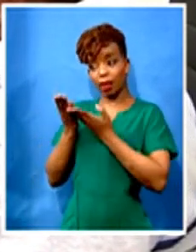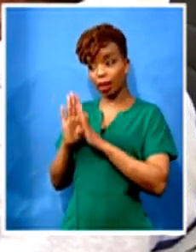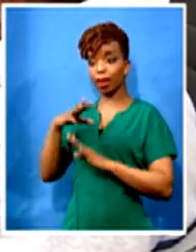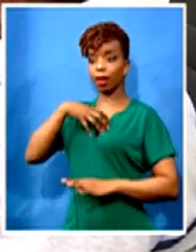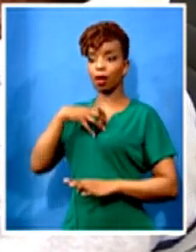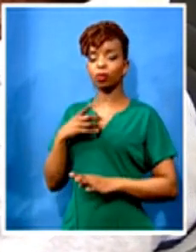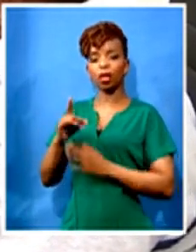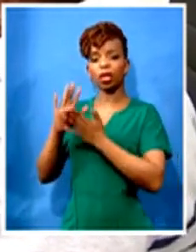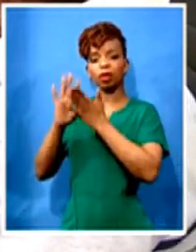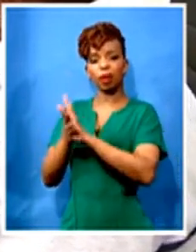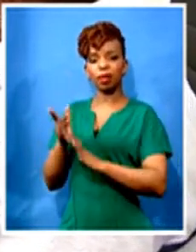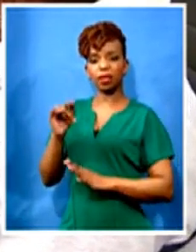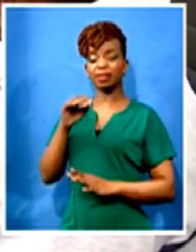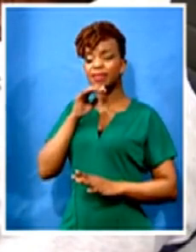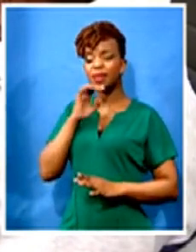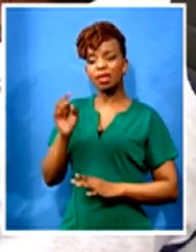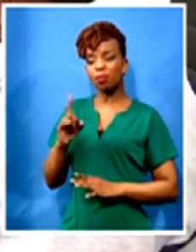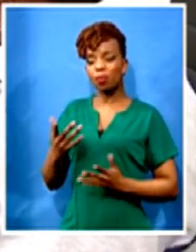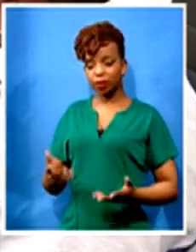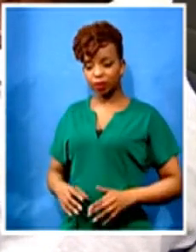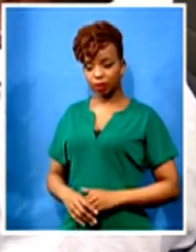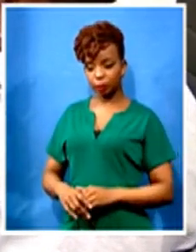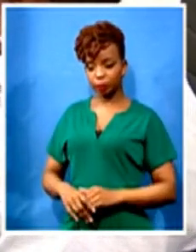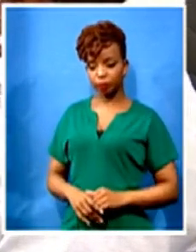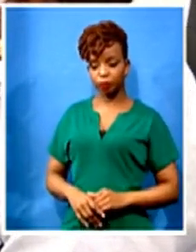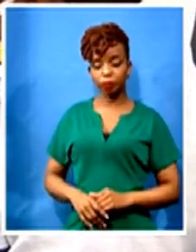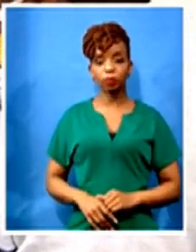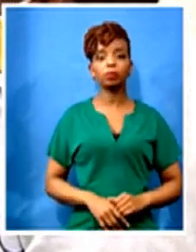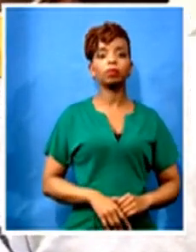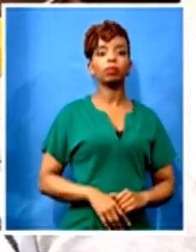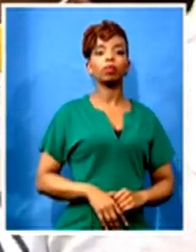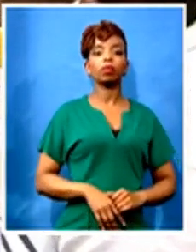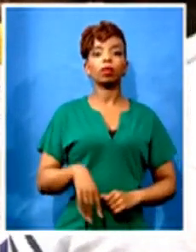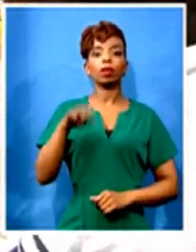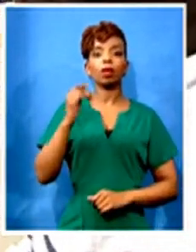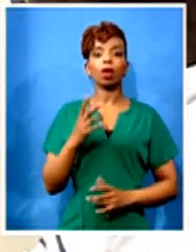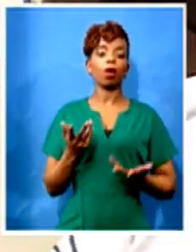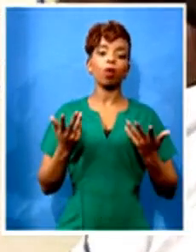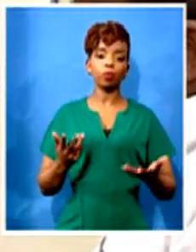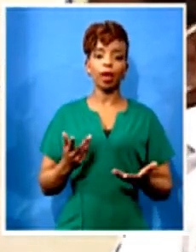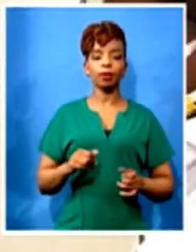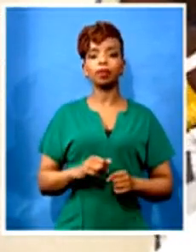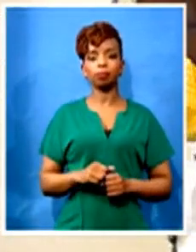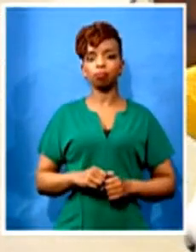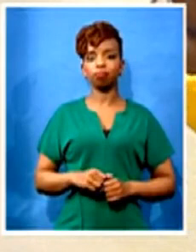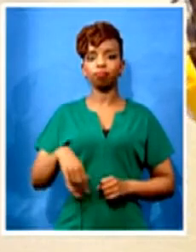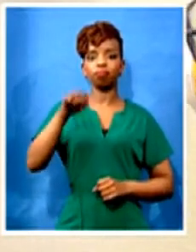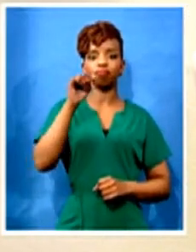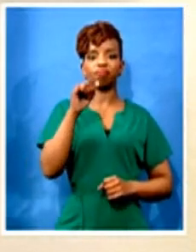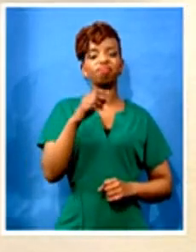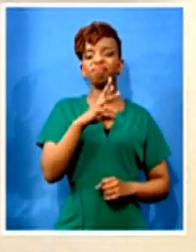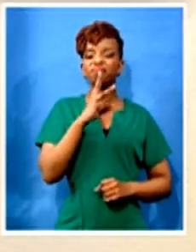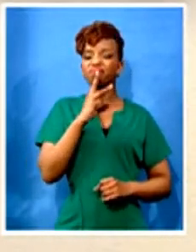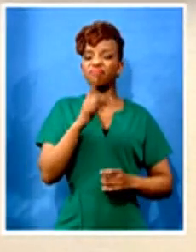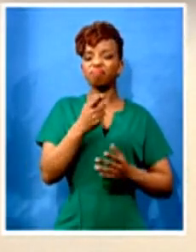continent? Well, it's typical of all despots and dictators in the African continent, similarly to